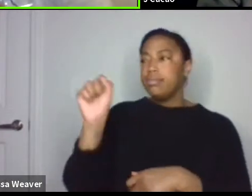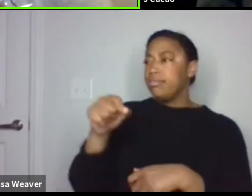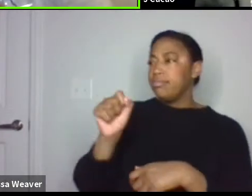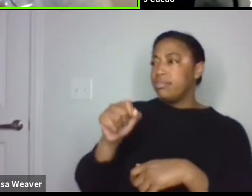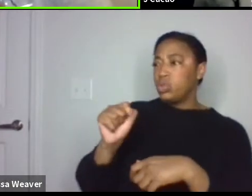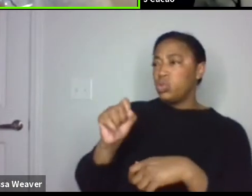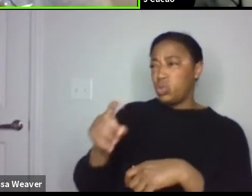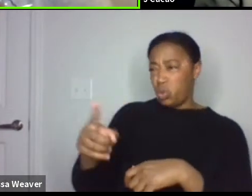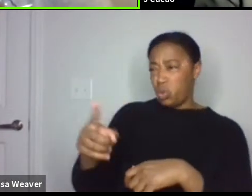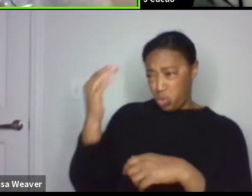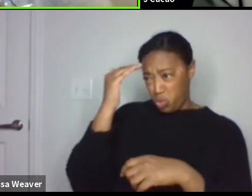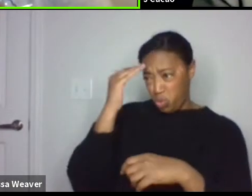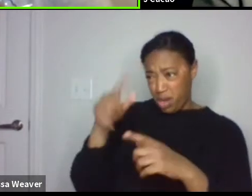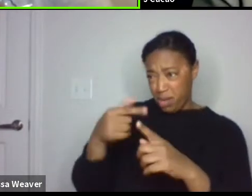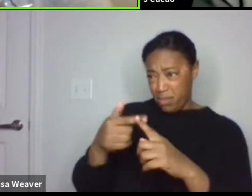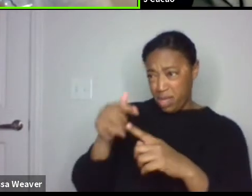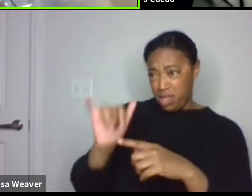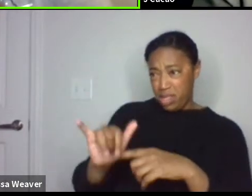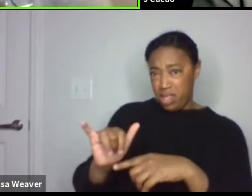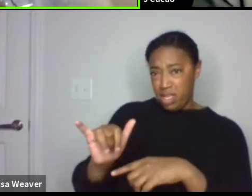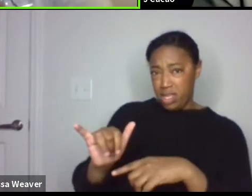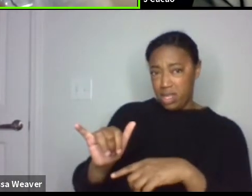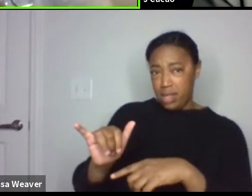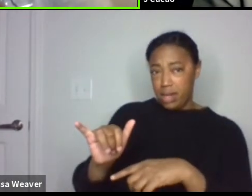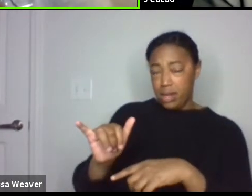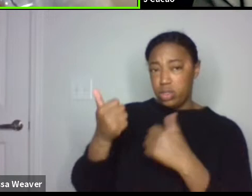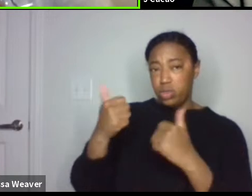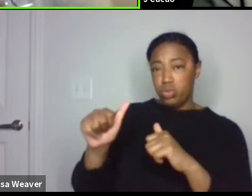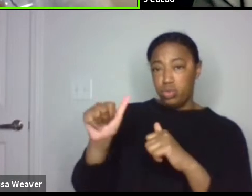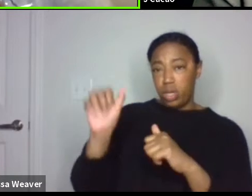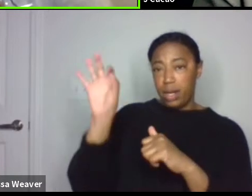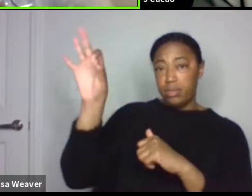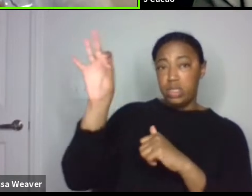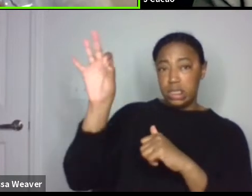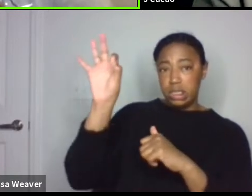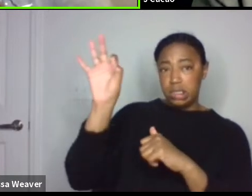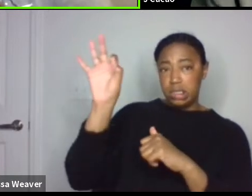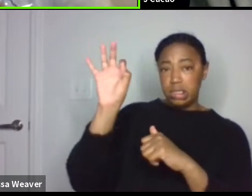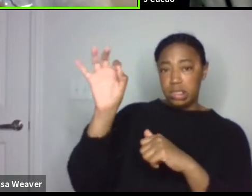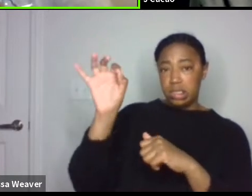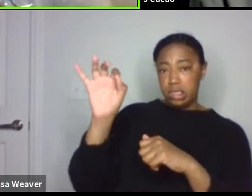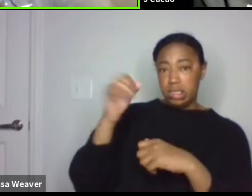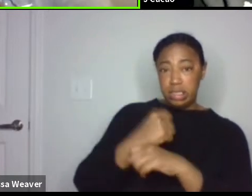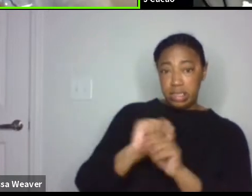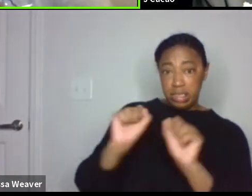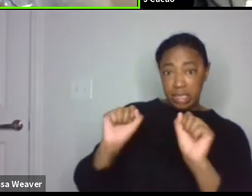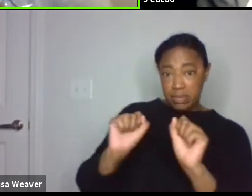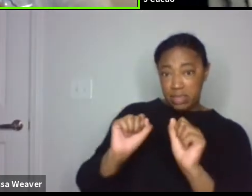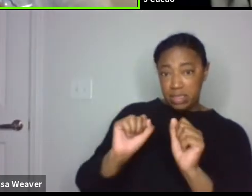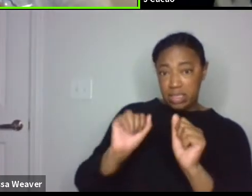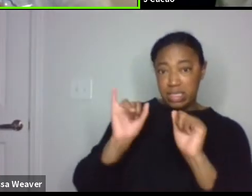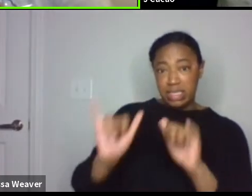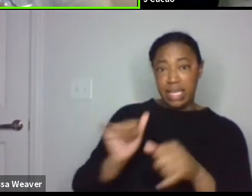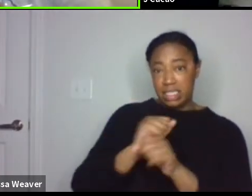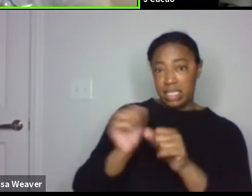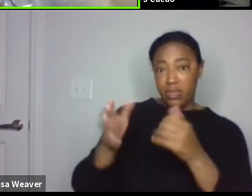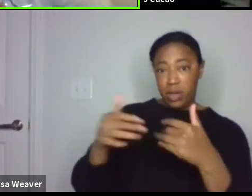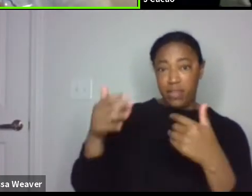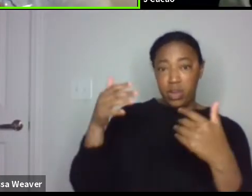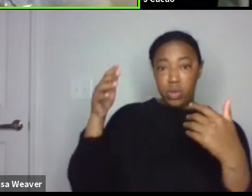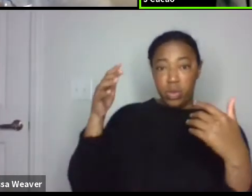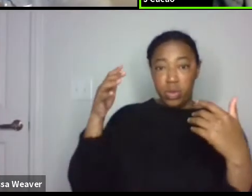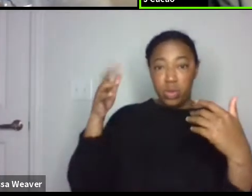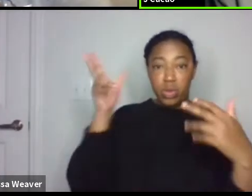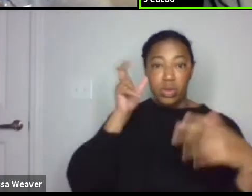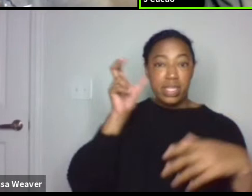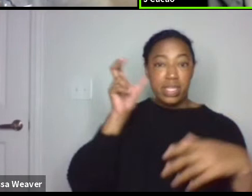are you like aware of that too? And then like, do you try to preach like safety in when you listen to music and stuff like that too,